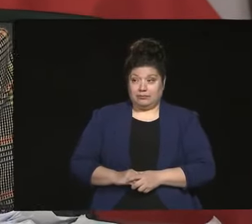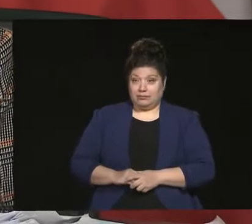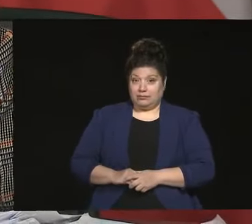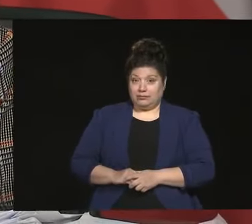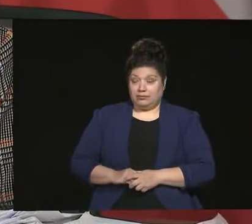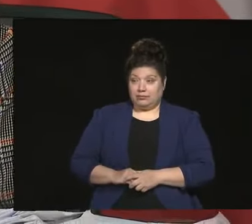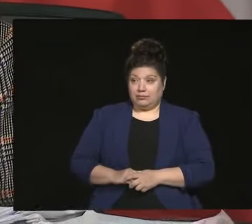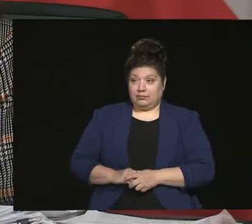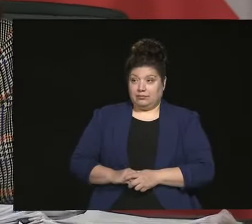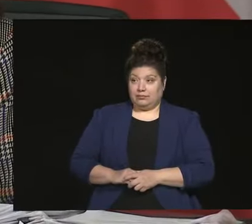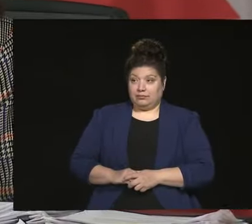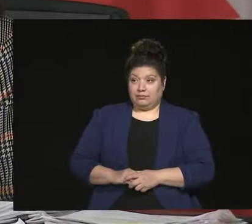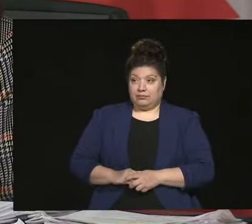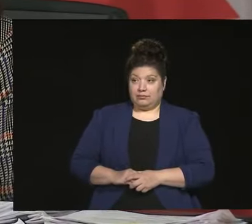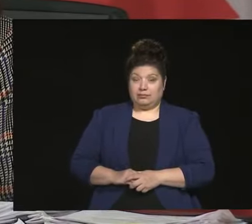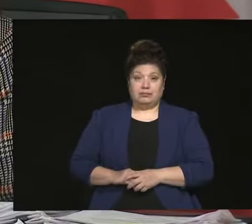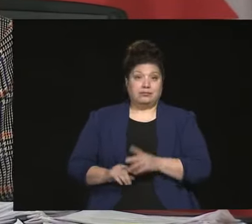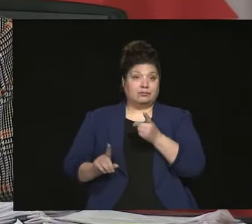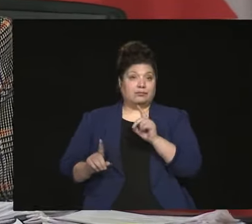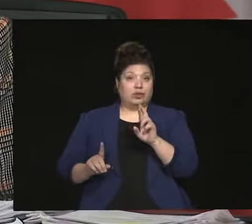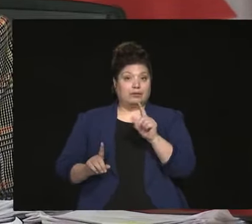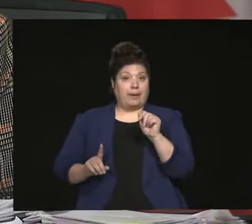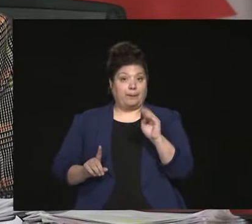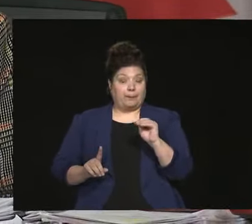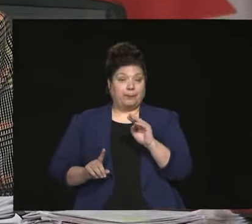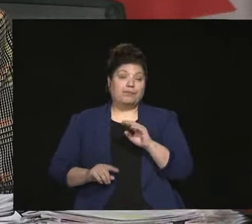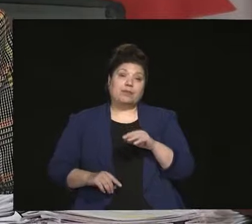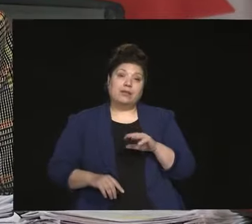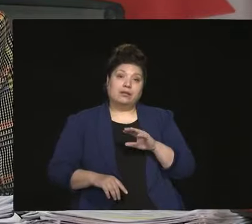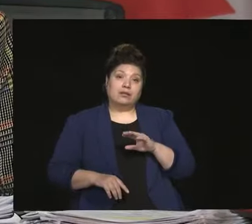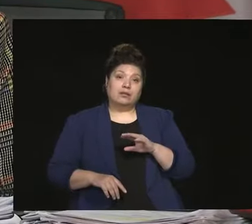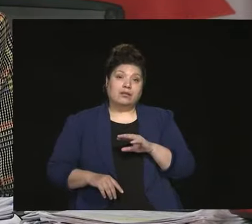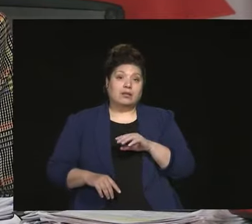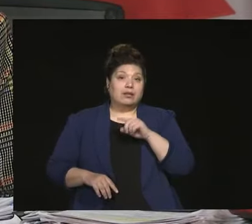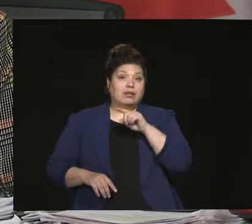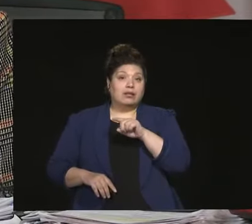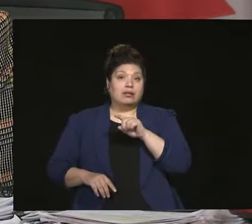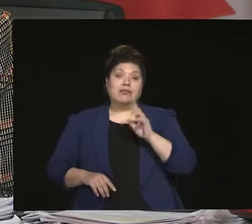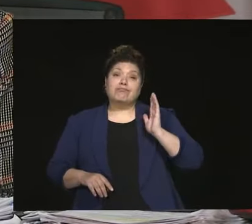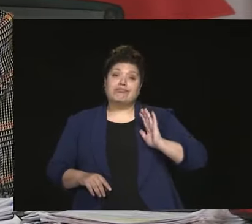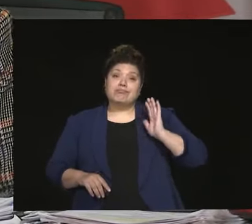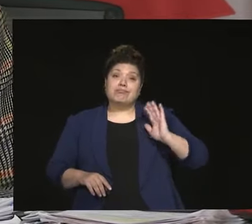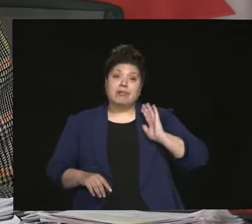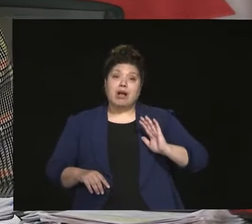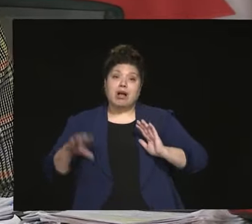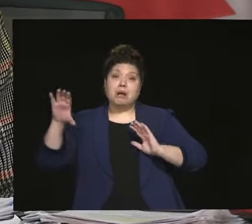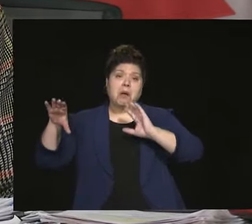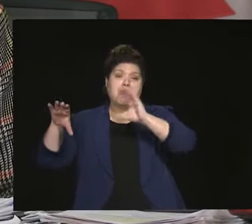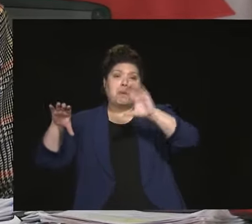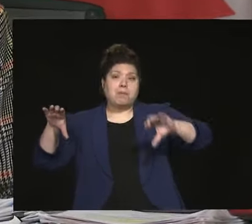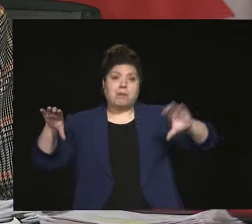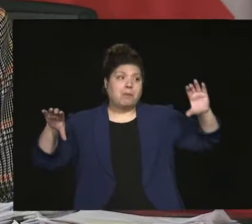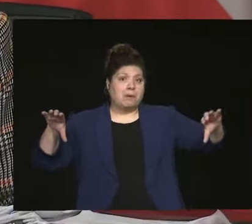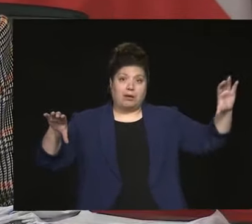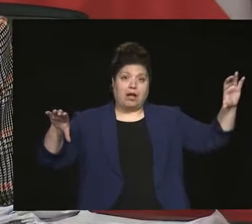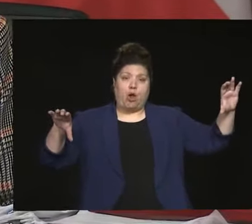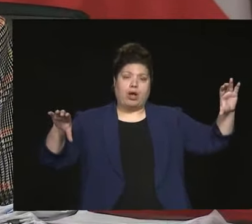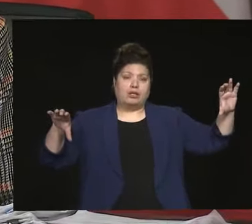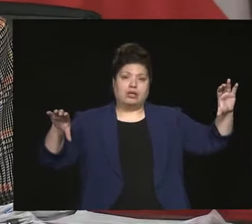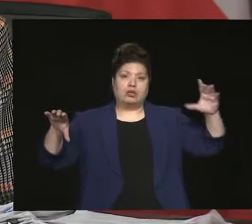So I think the consolidation of warehouses are a reflection, I think, over time